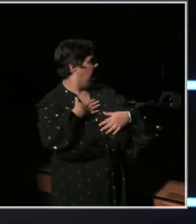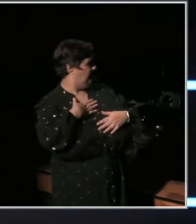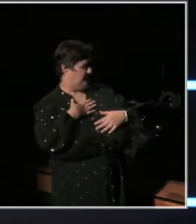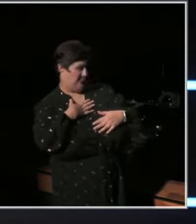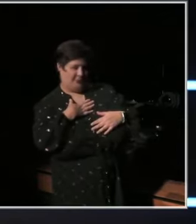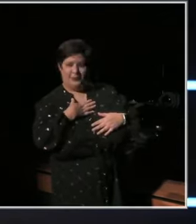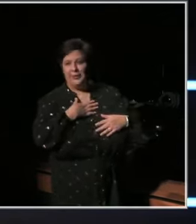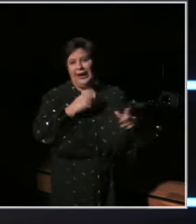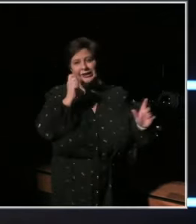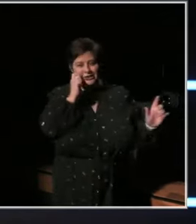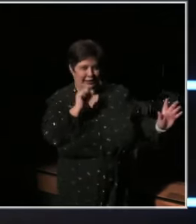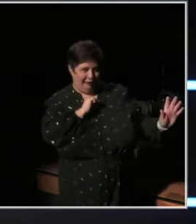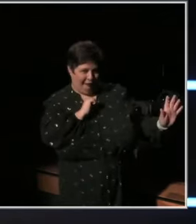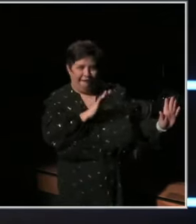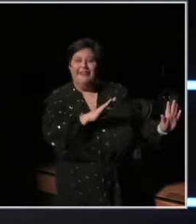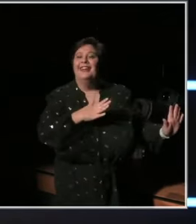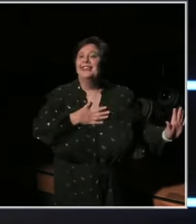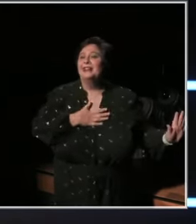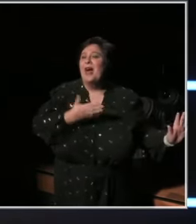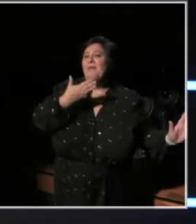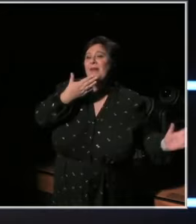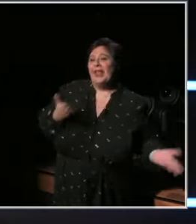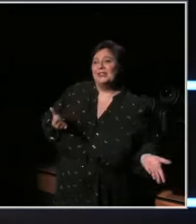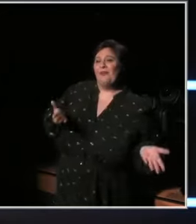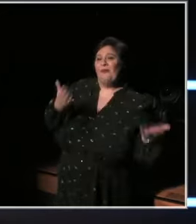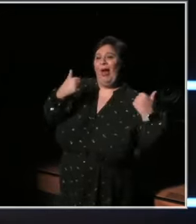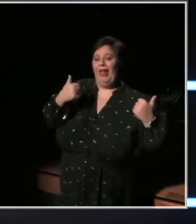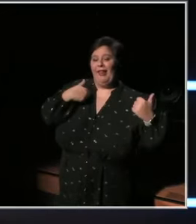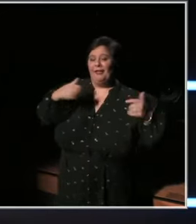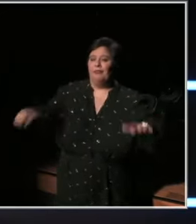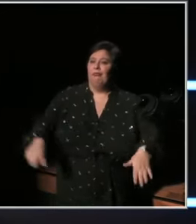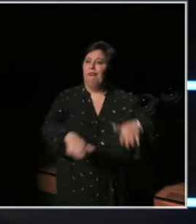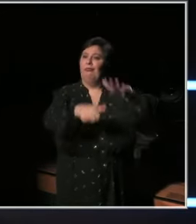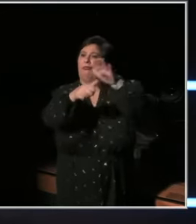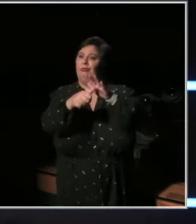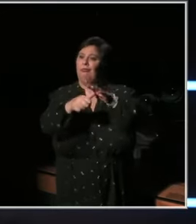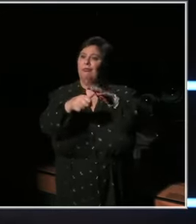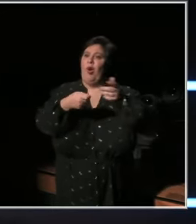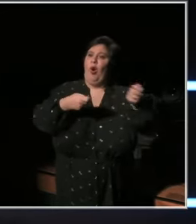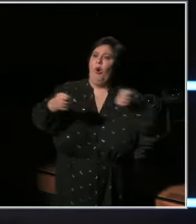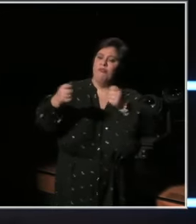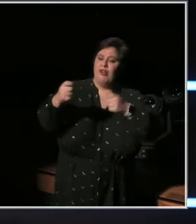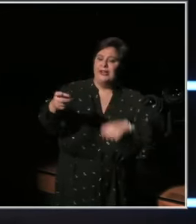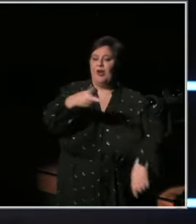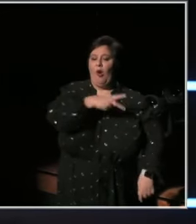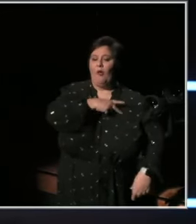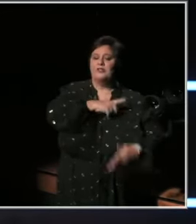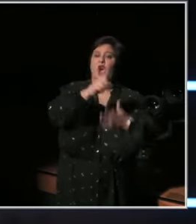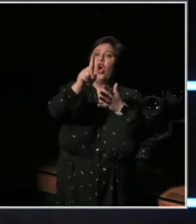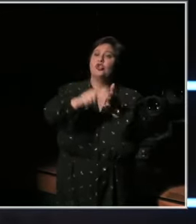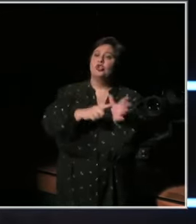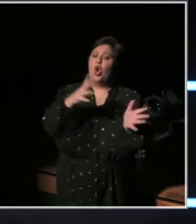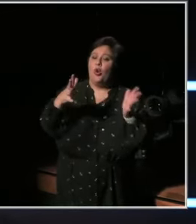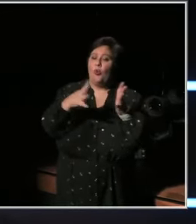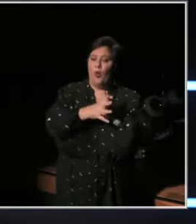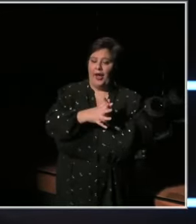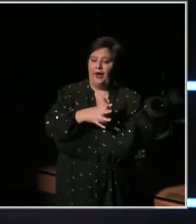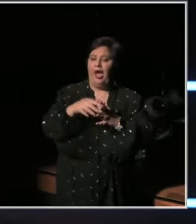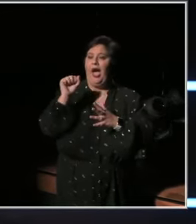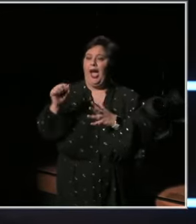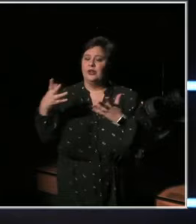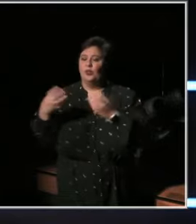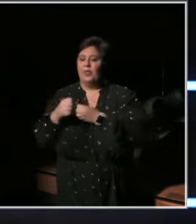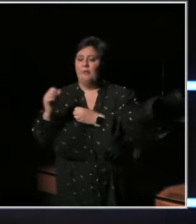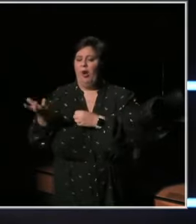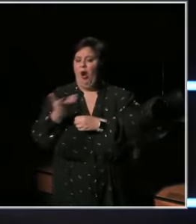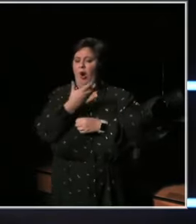Excuse me. No, cheeky little cough. So please welcome the Chief Operating Officer, John Wagner, and joining